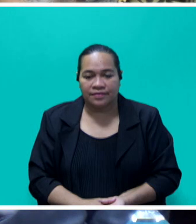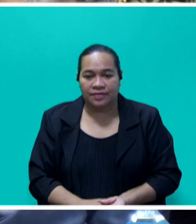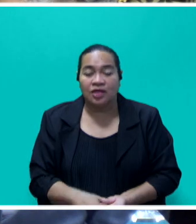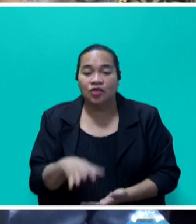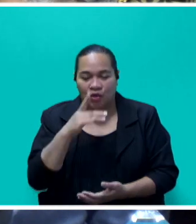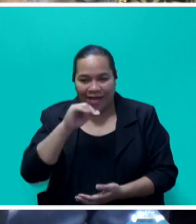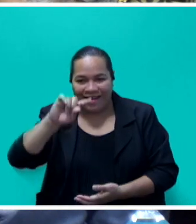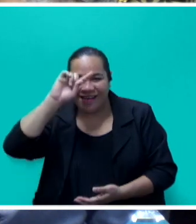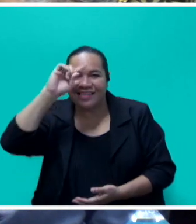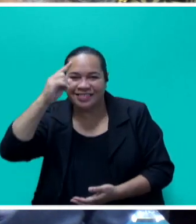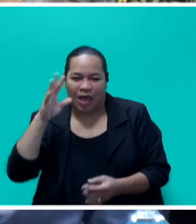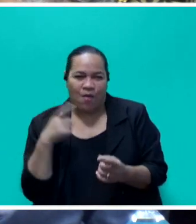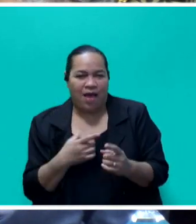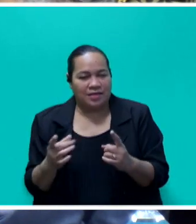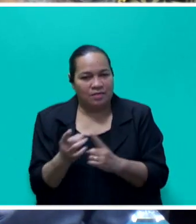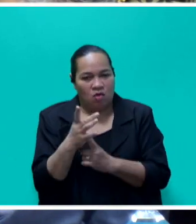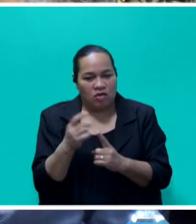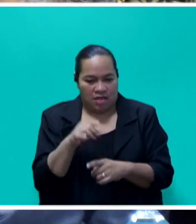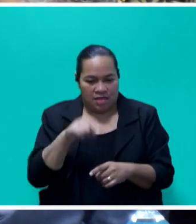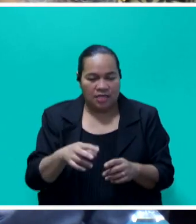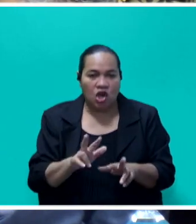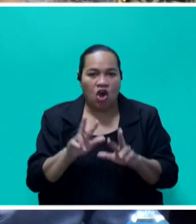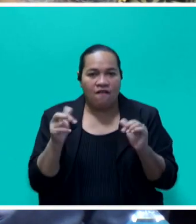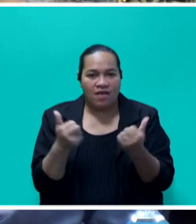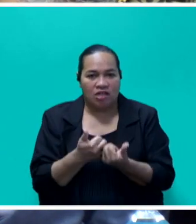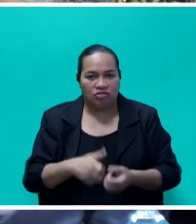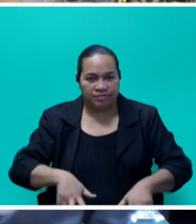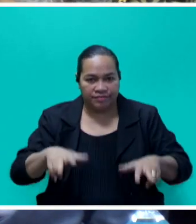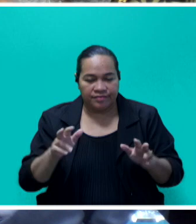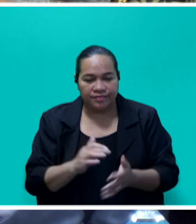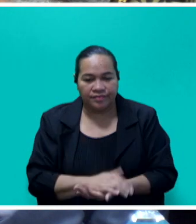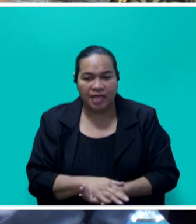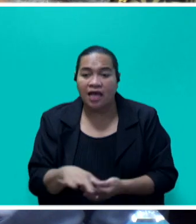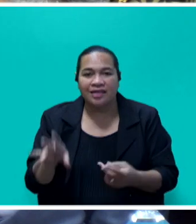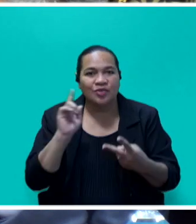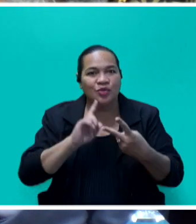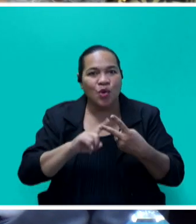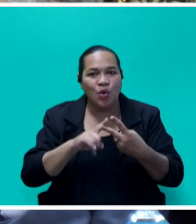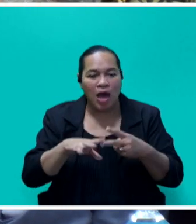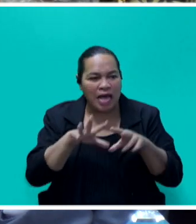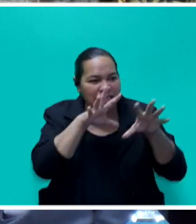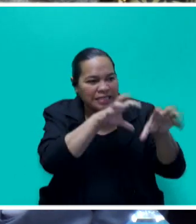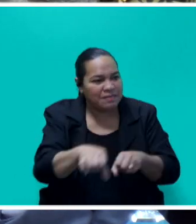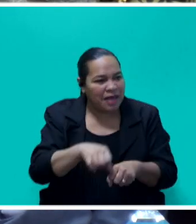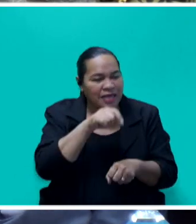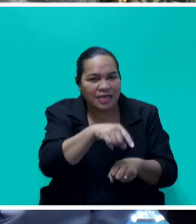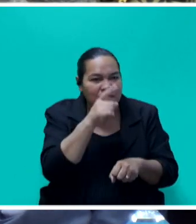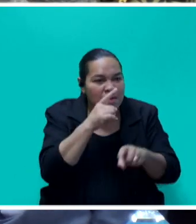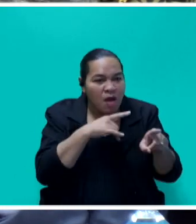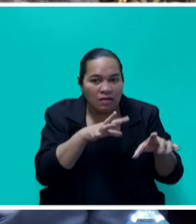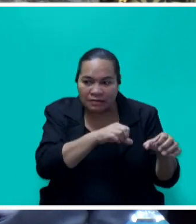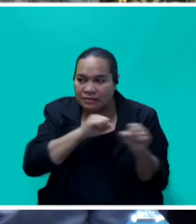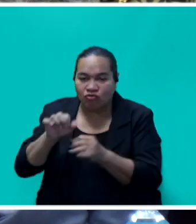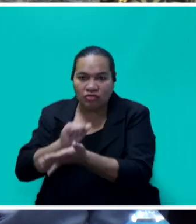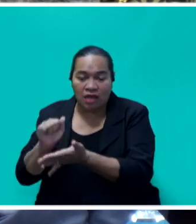justify the importance of this Palemo Convention, Mr. Speaker. 2 is the smuggling of migrants by land, sea, and air. In